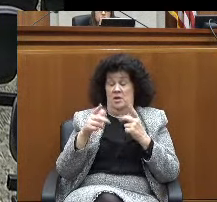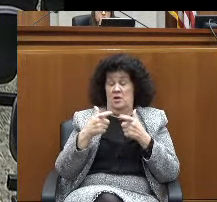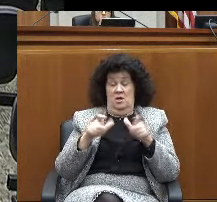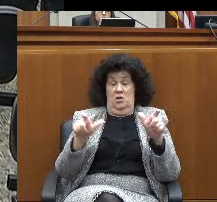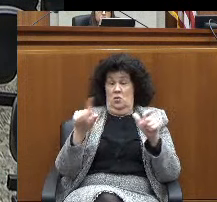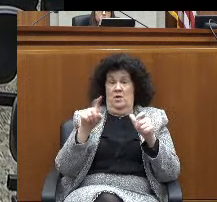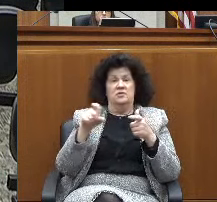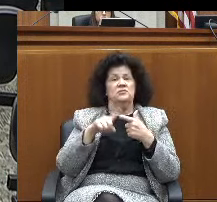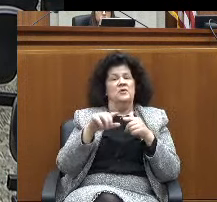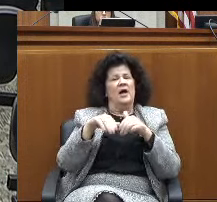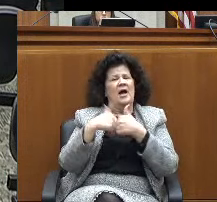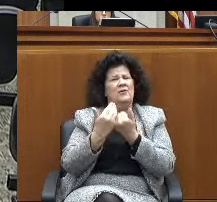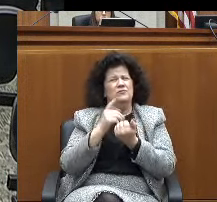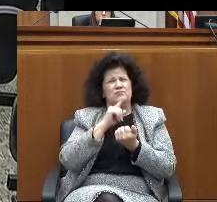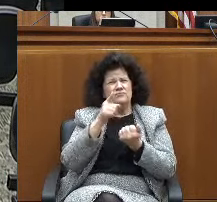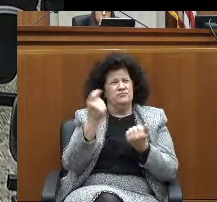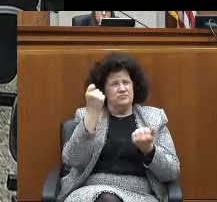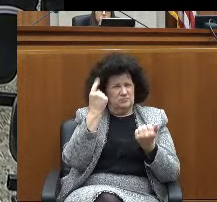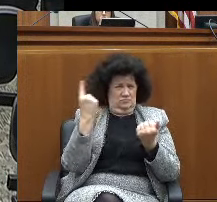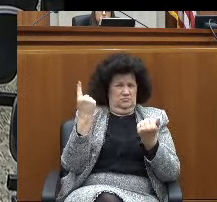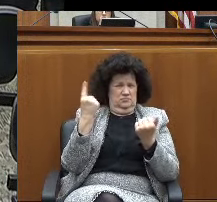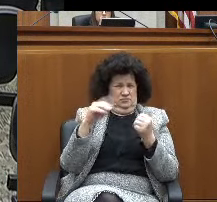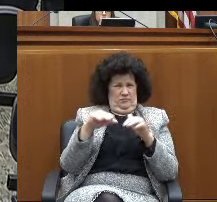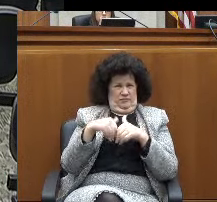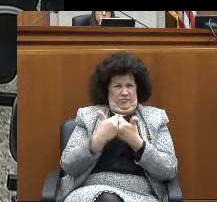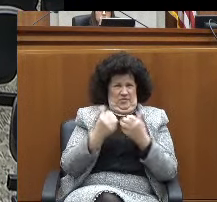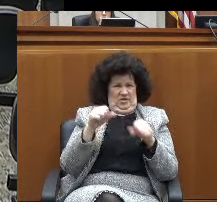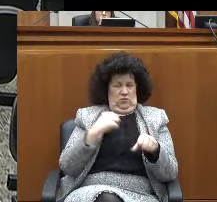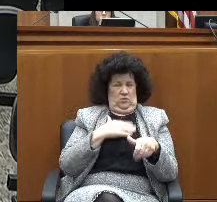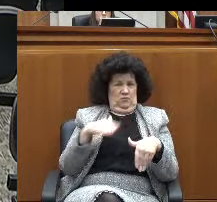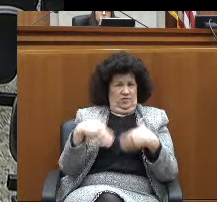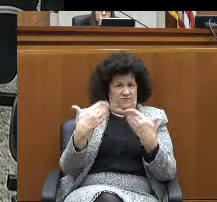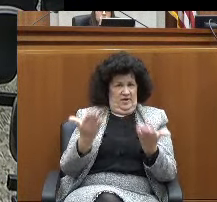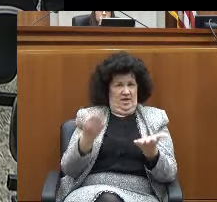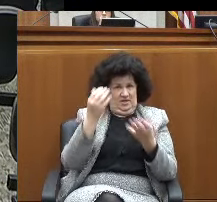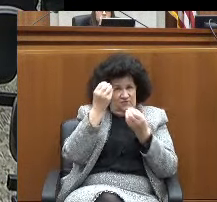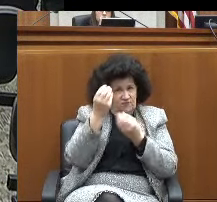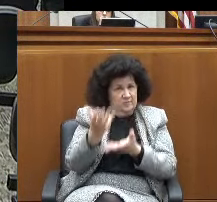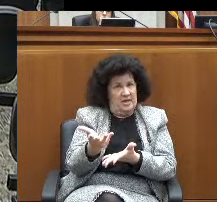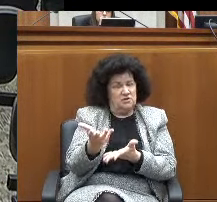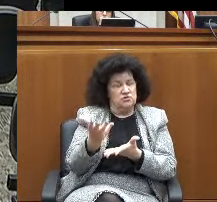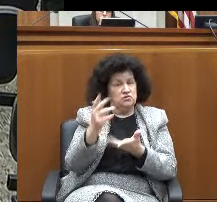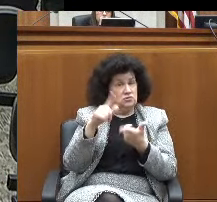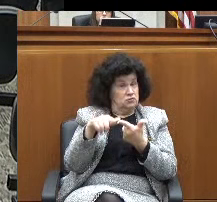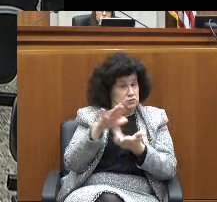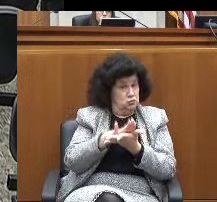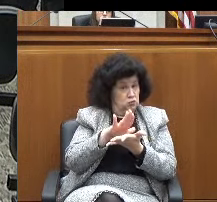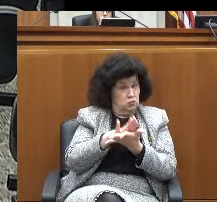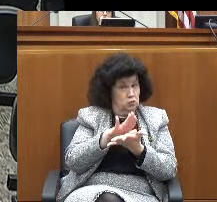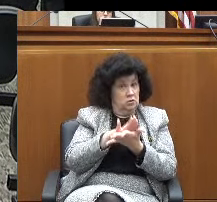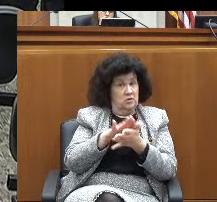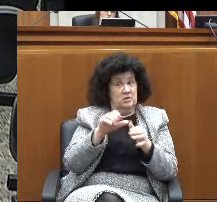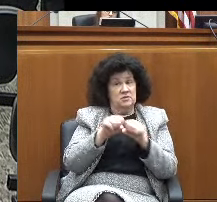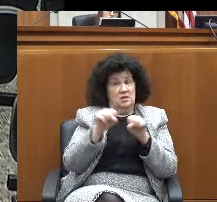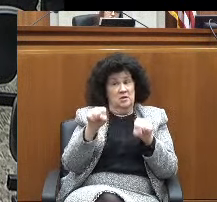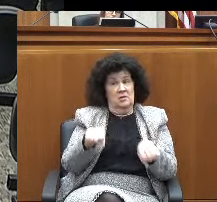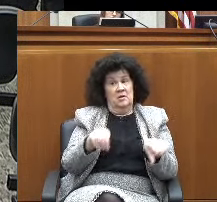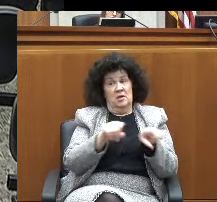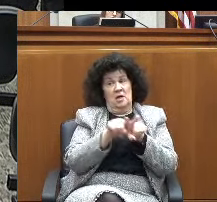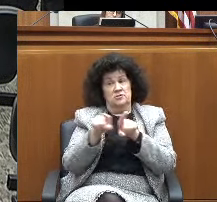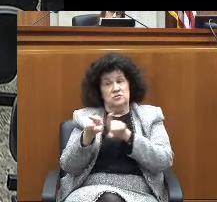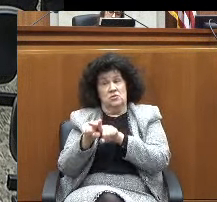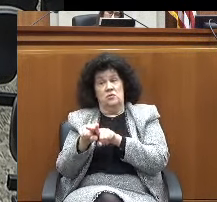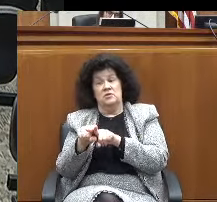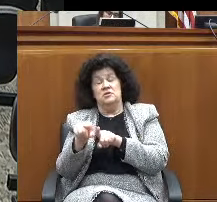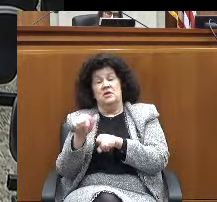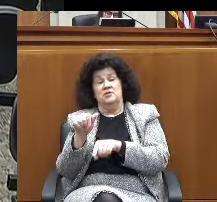do we truly understand, and then how are we providing information to our school systems, but then also as a board